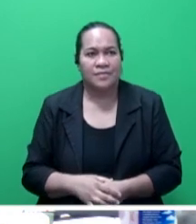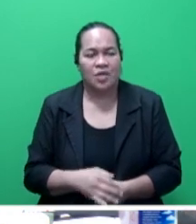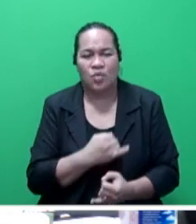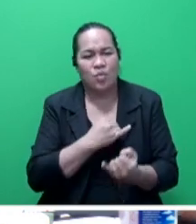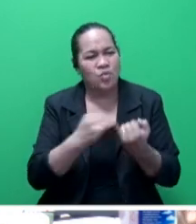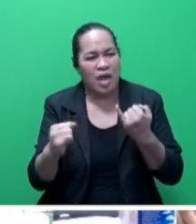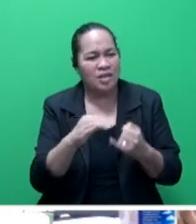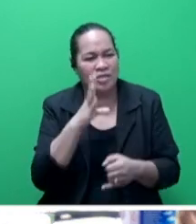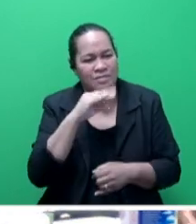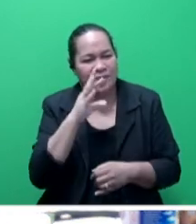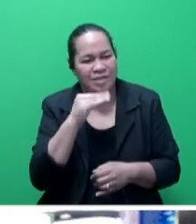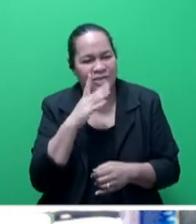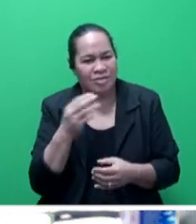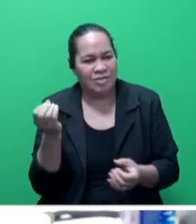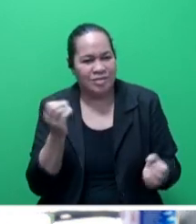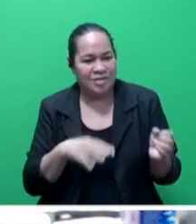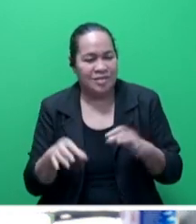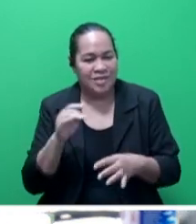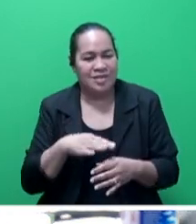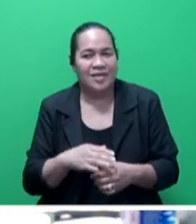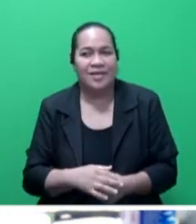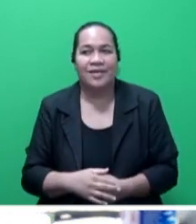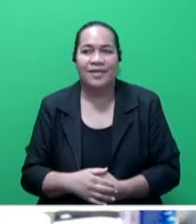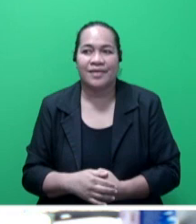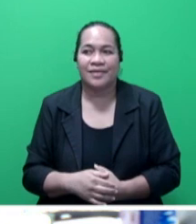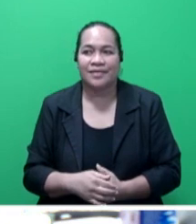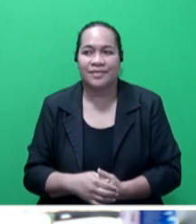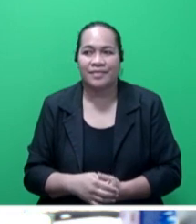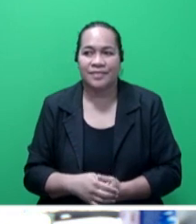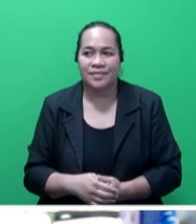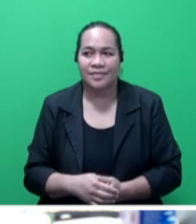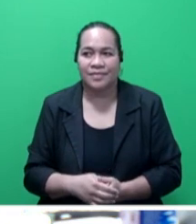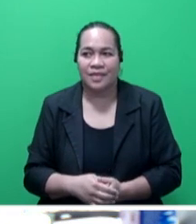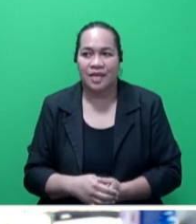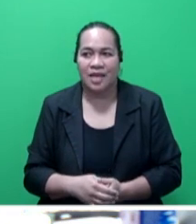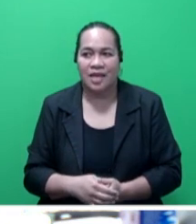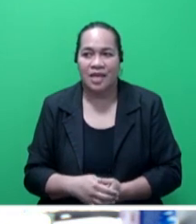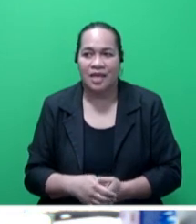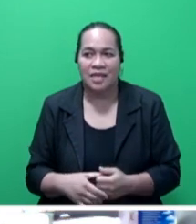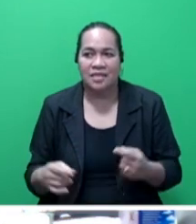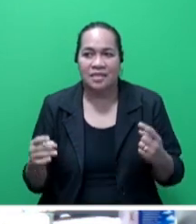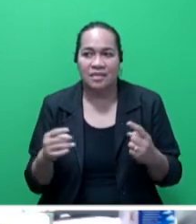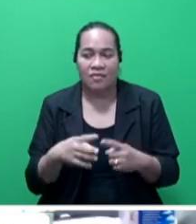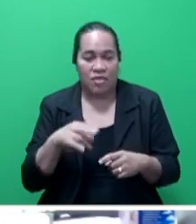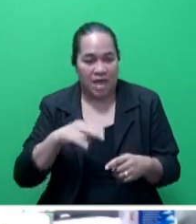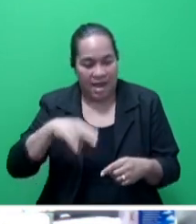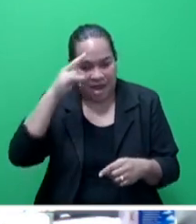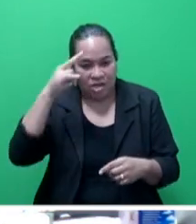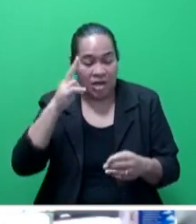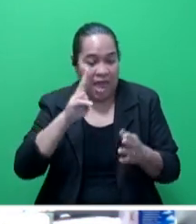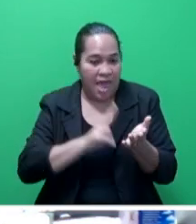It's the worst address by the Honourable Leader, Mr. Speaker, sir, of the National Federation